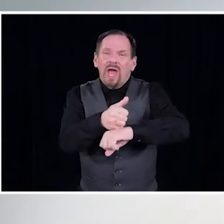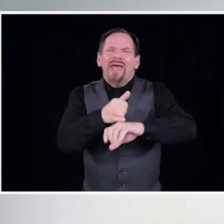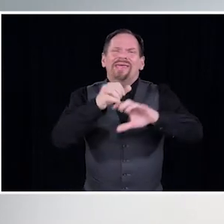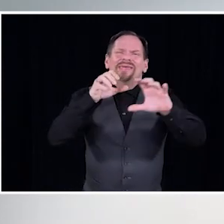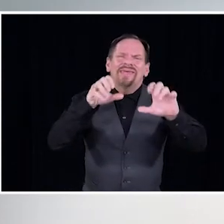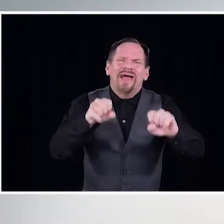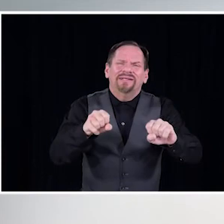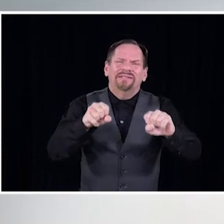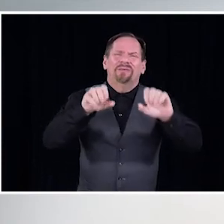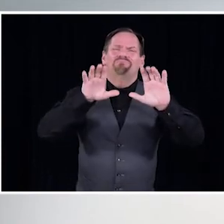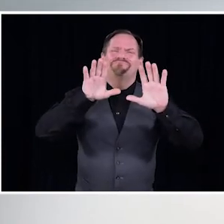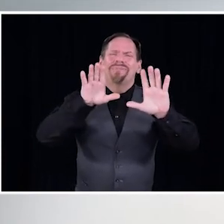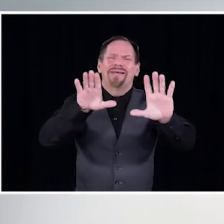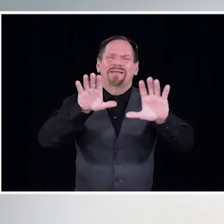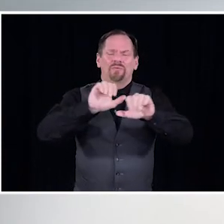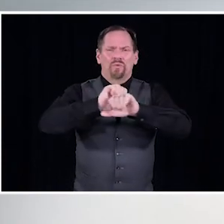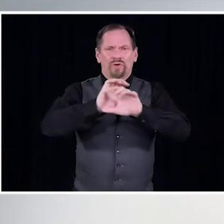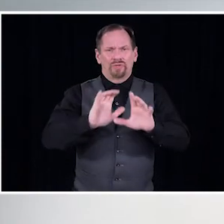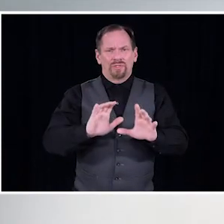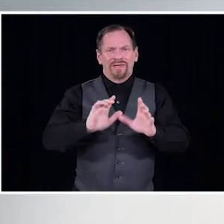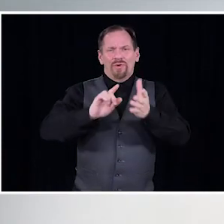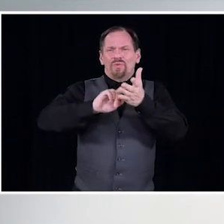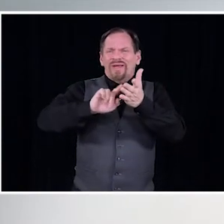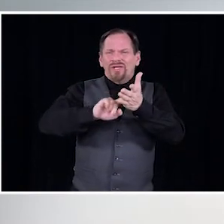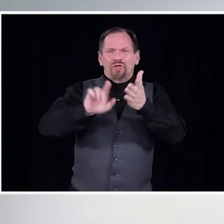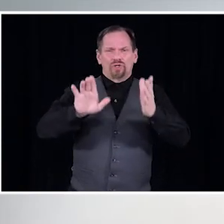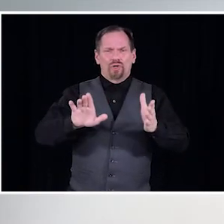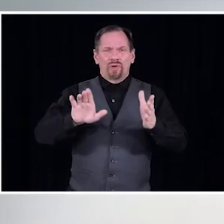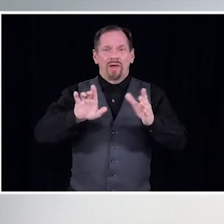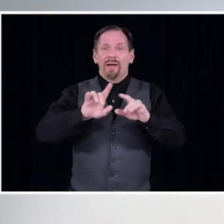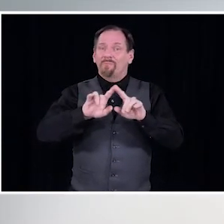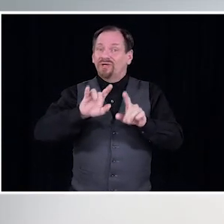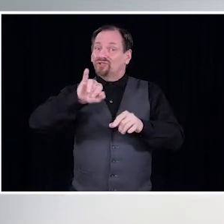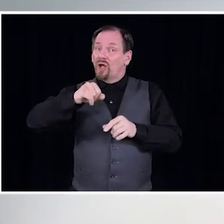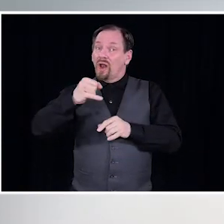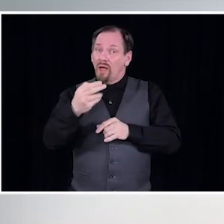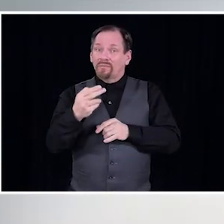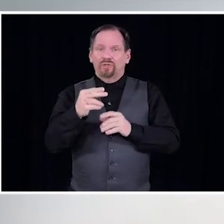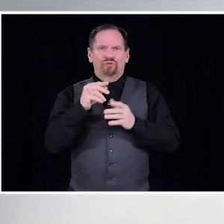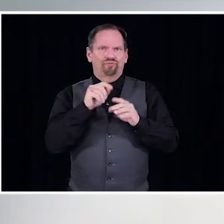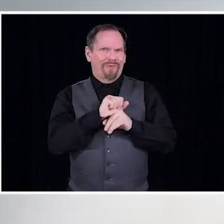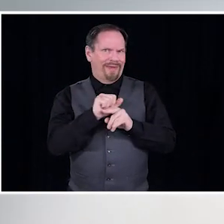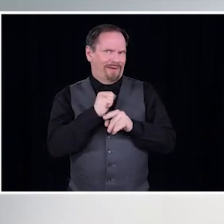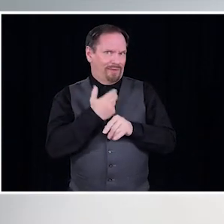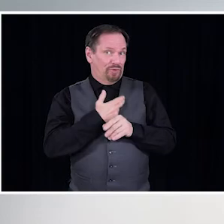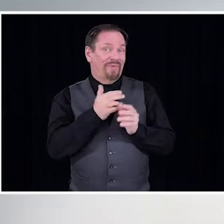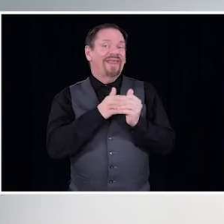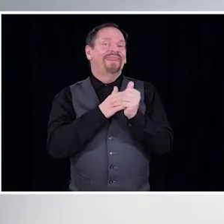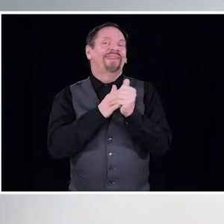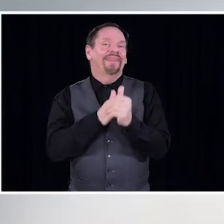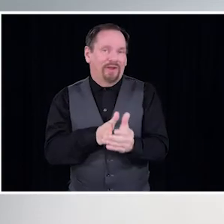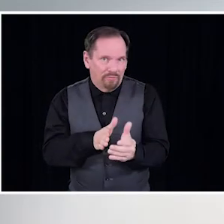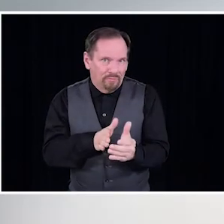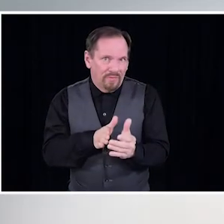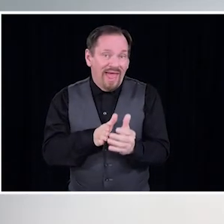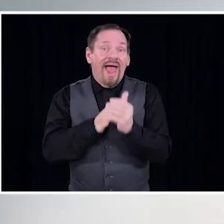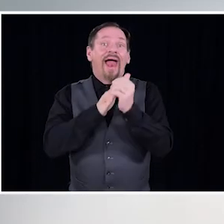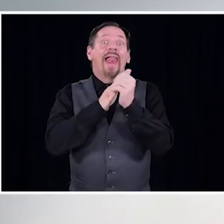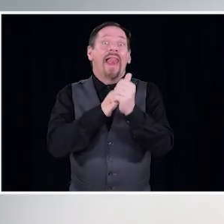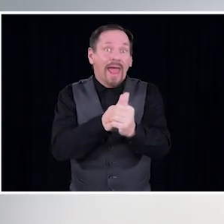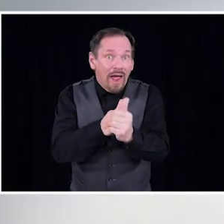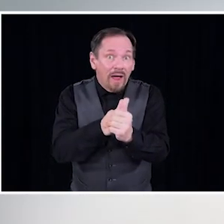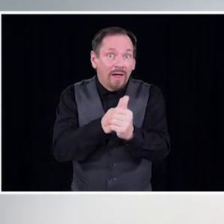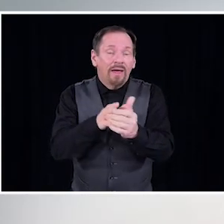Yes, you're incredible clinicians and brilliant researchers, but Hopkins also trains us to be leaders. And